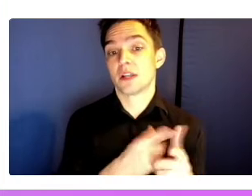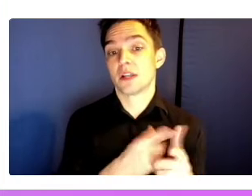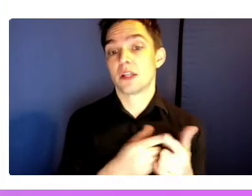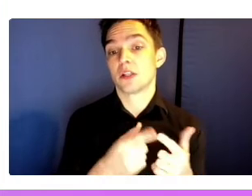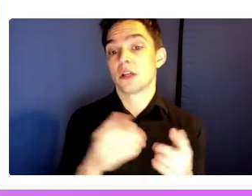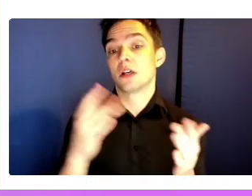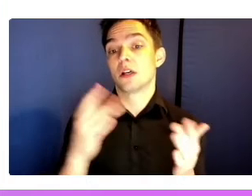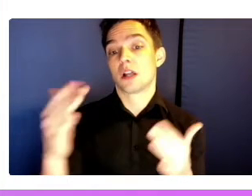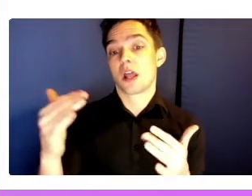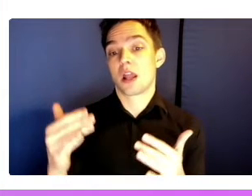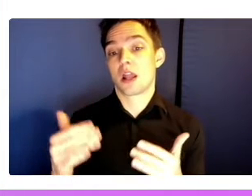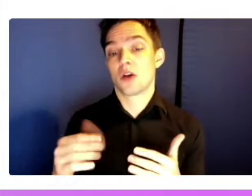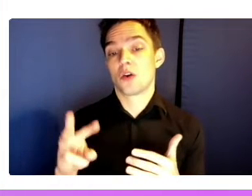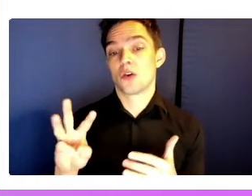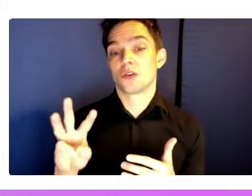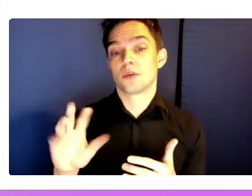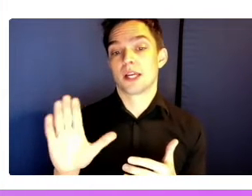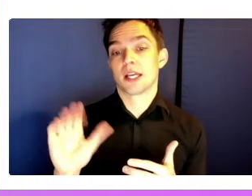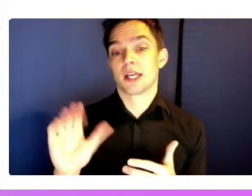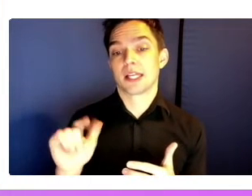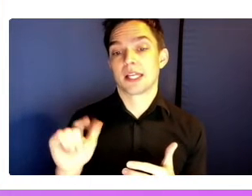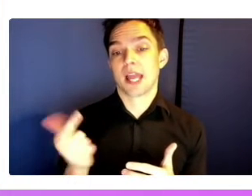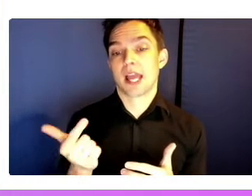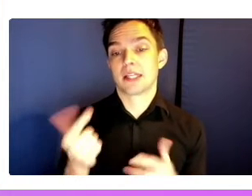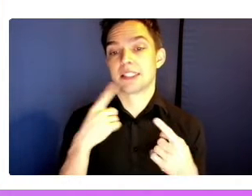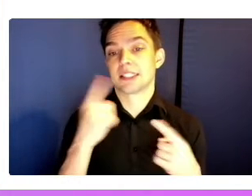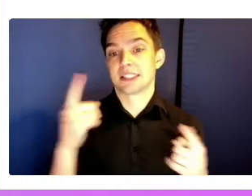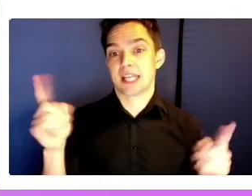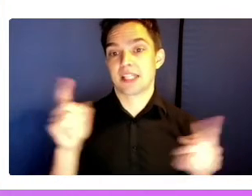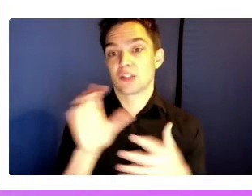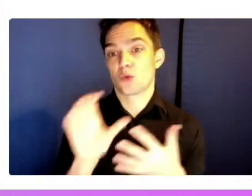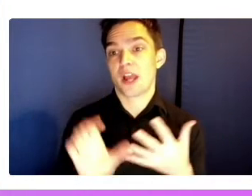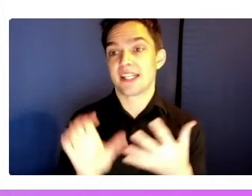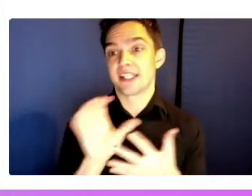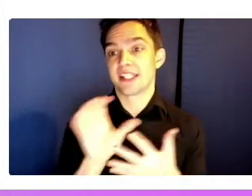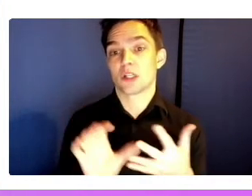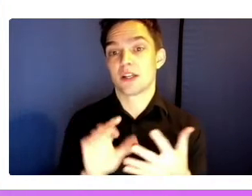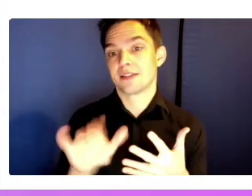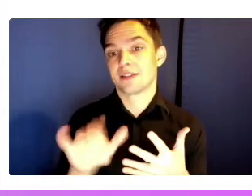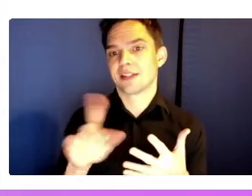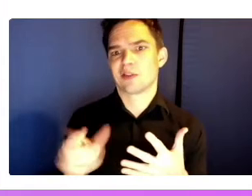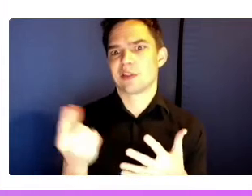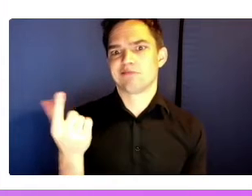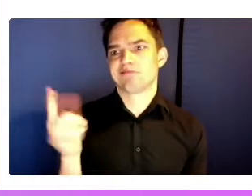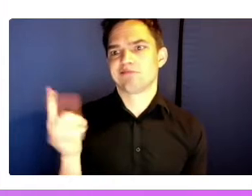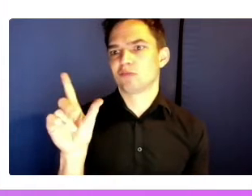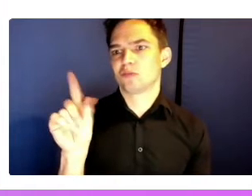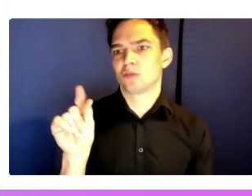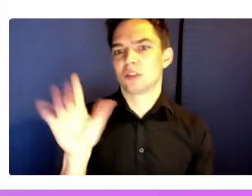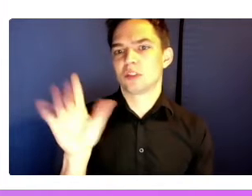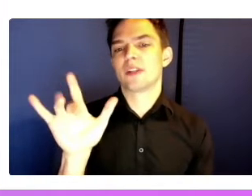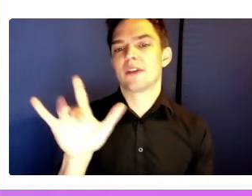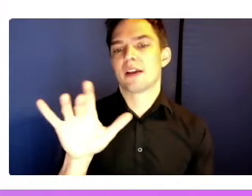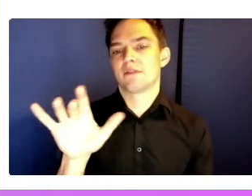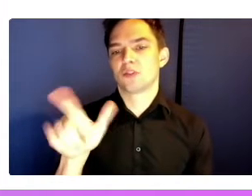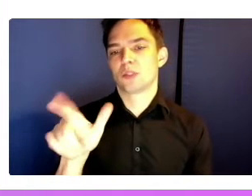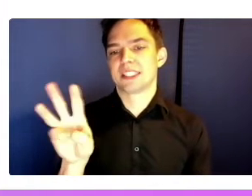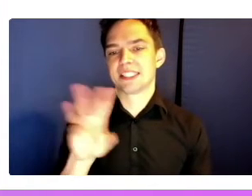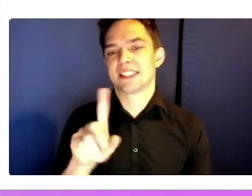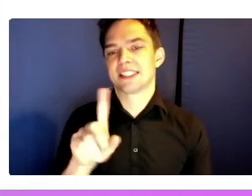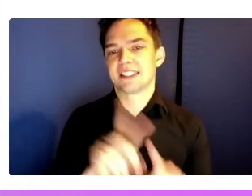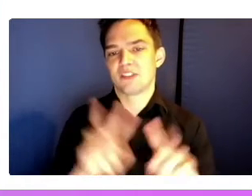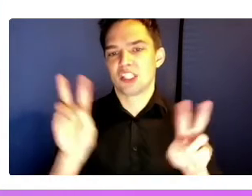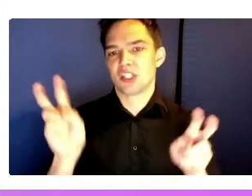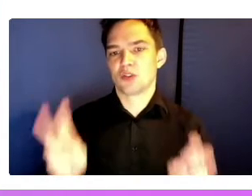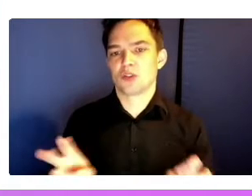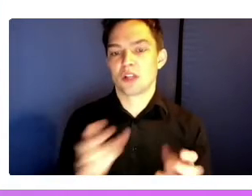the WCAG success criteria, but it was only 25 or 26 different issues across